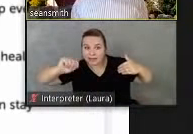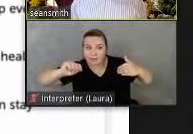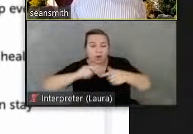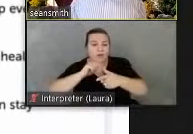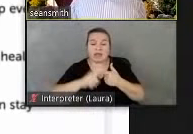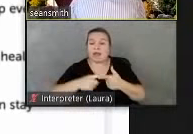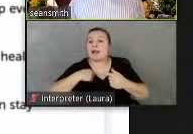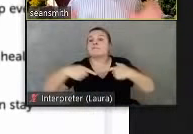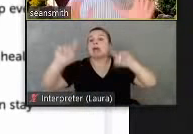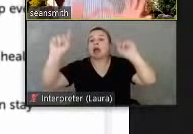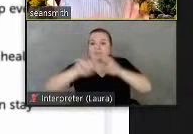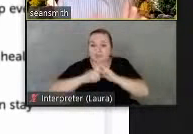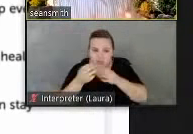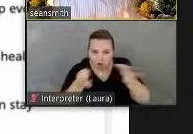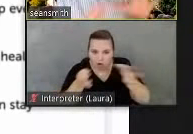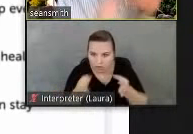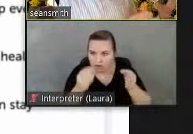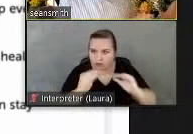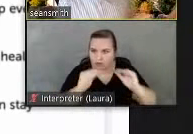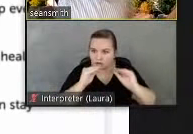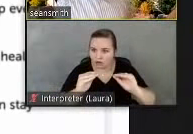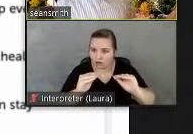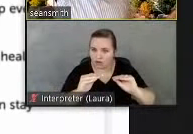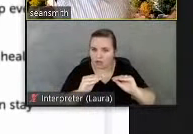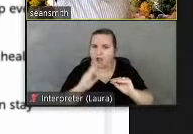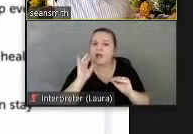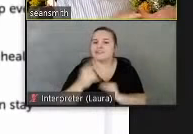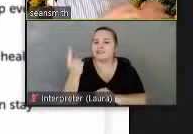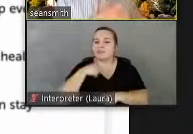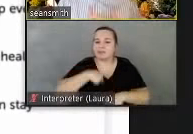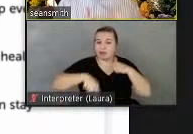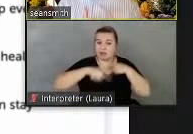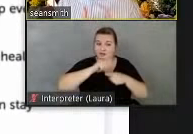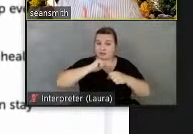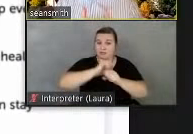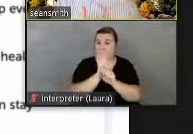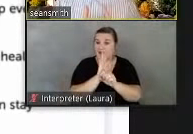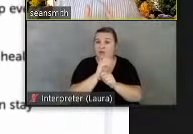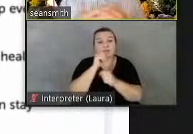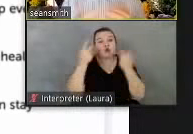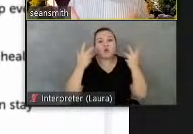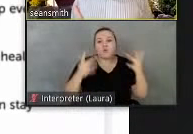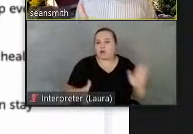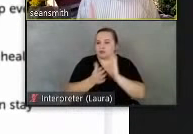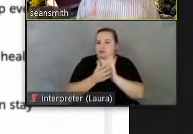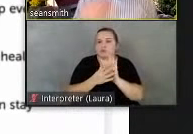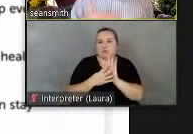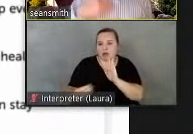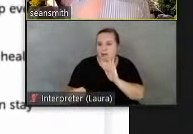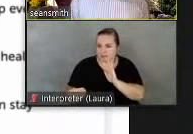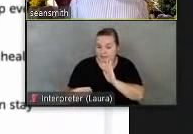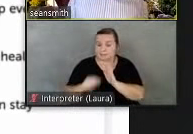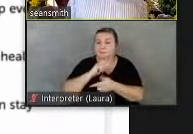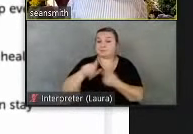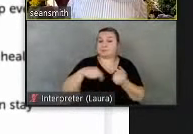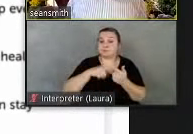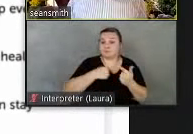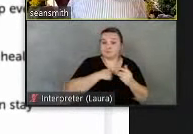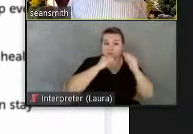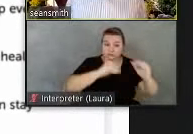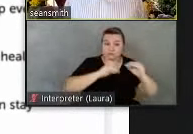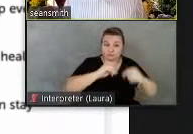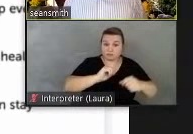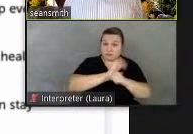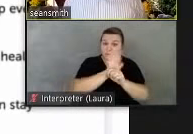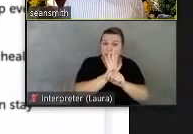into instruction. And that's something, when we think back to the pandemic, we don't want to copy. And that is, when we were teaching in the pandemic,